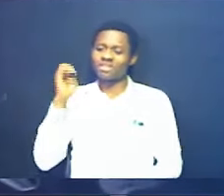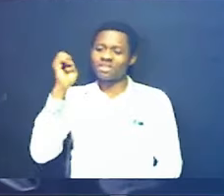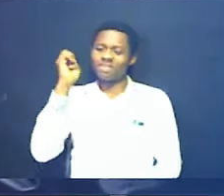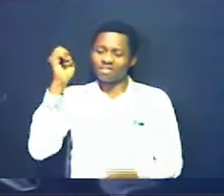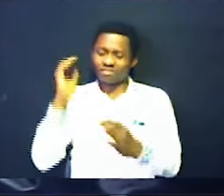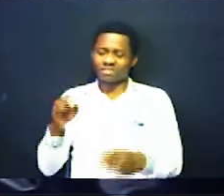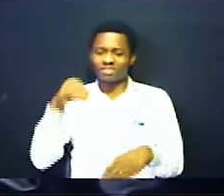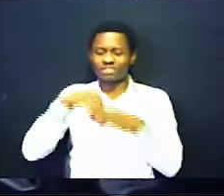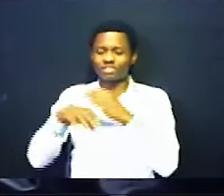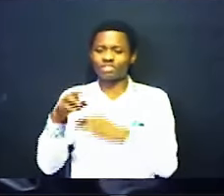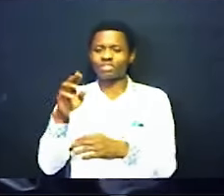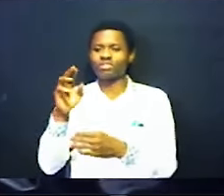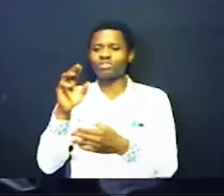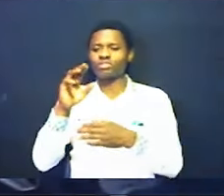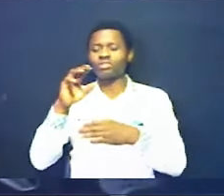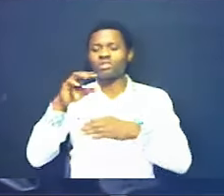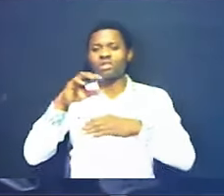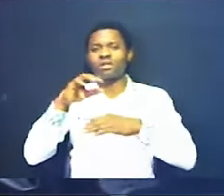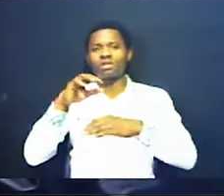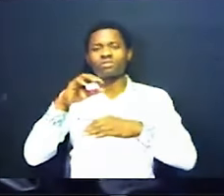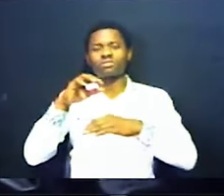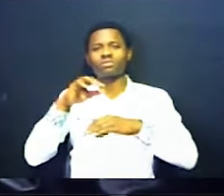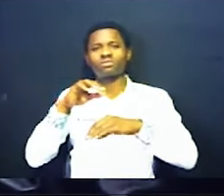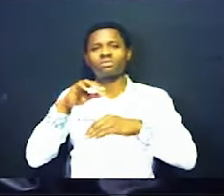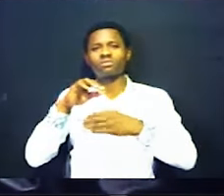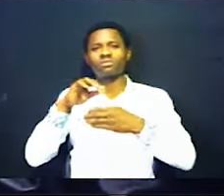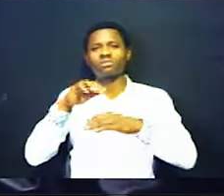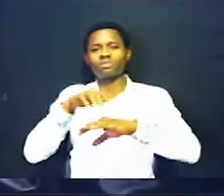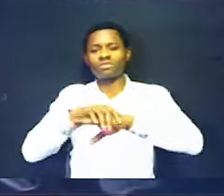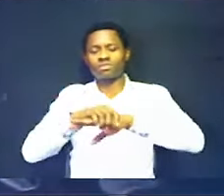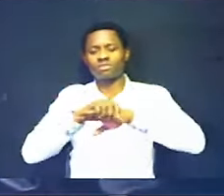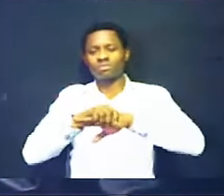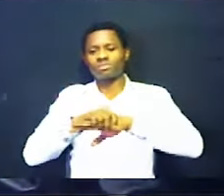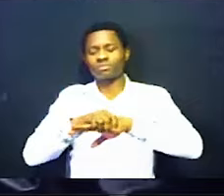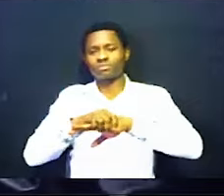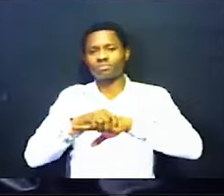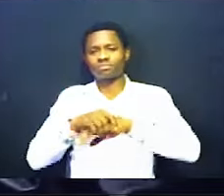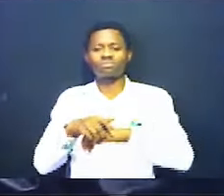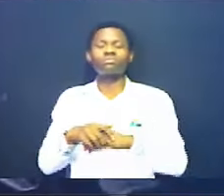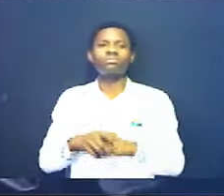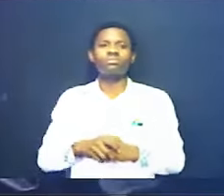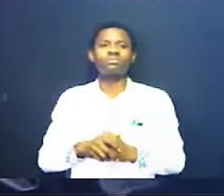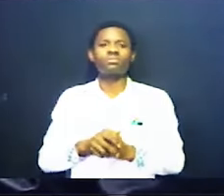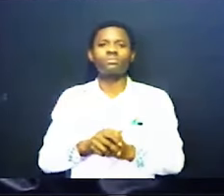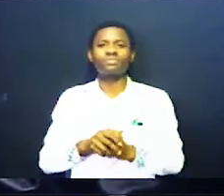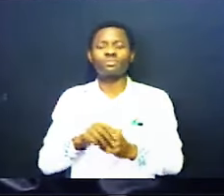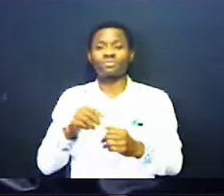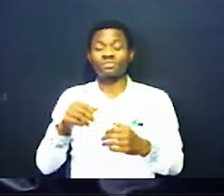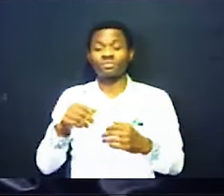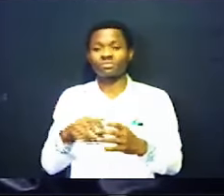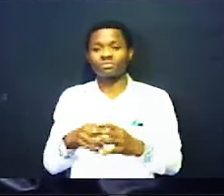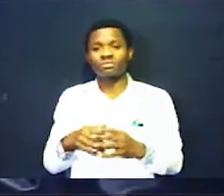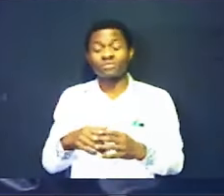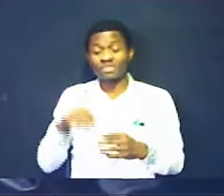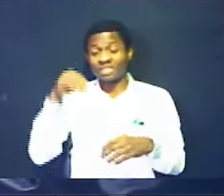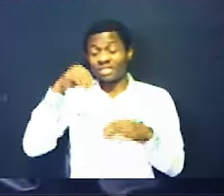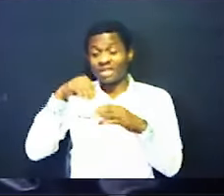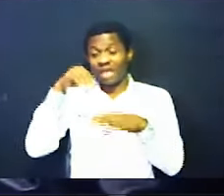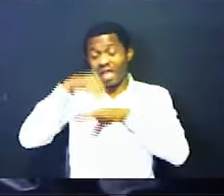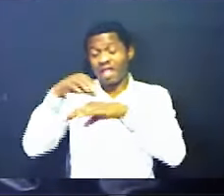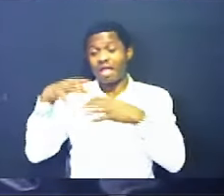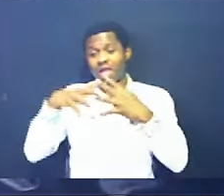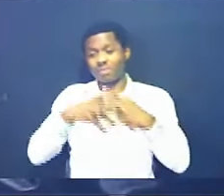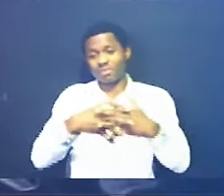United States. Ni oka we our friend Josh McDowell no you be a wakwadare e wonyamesom yi pa na osan